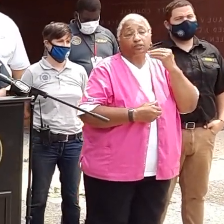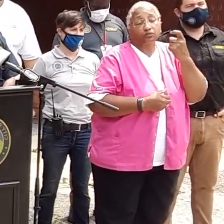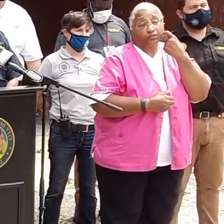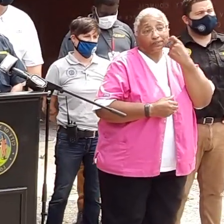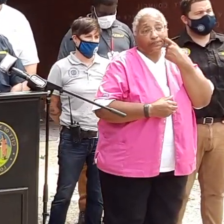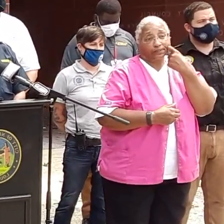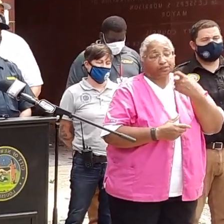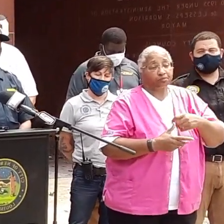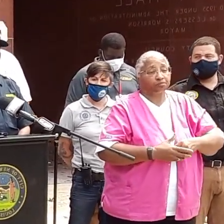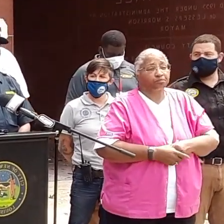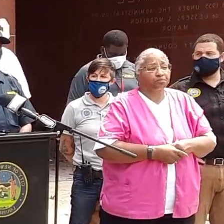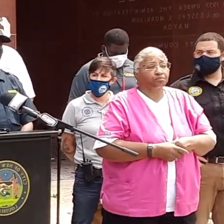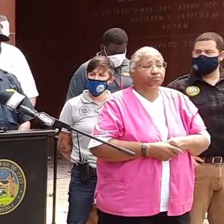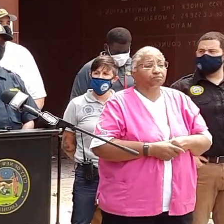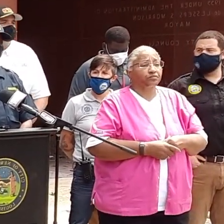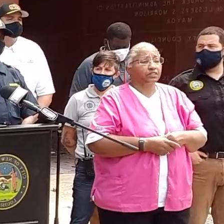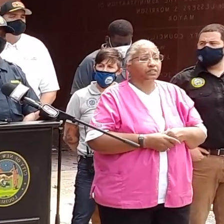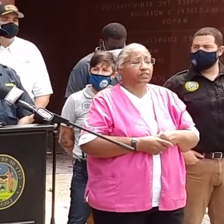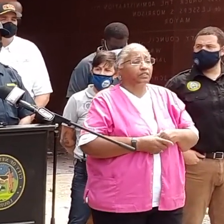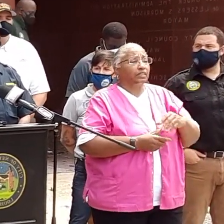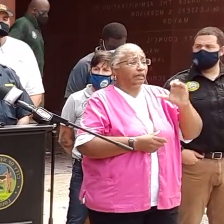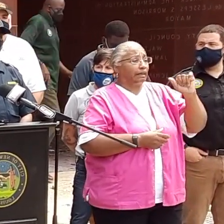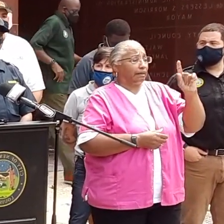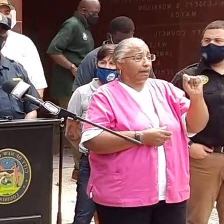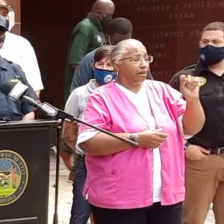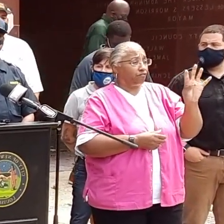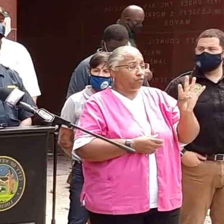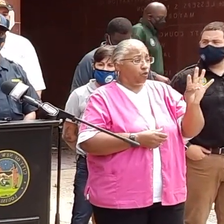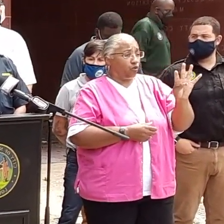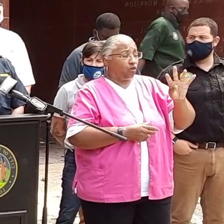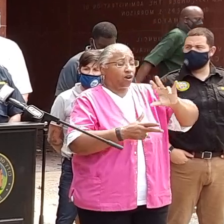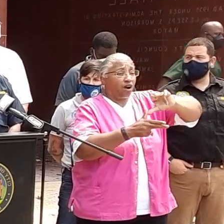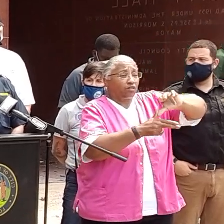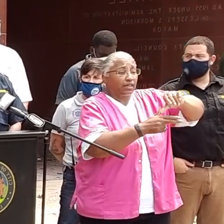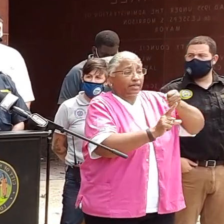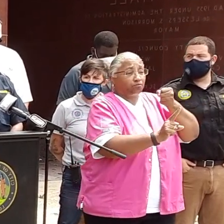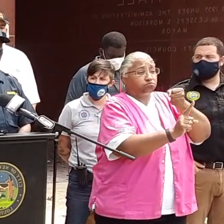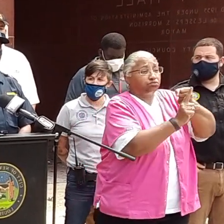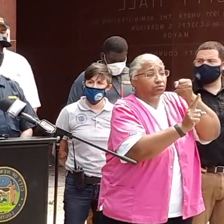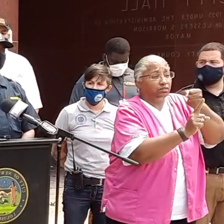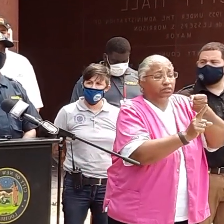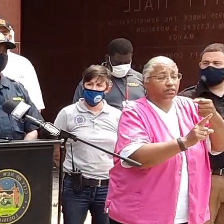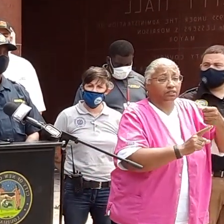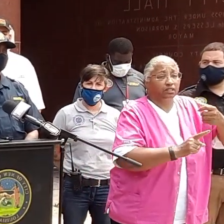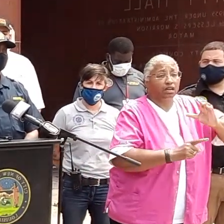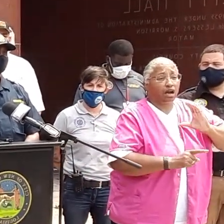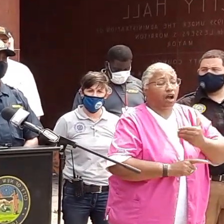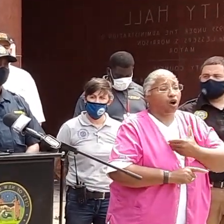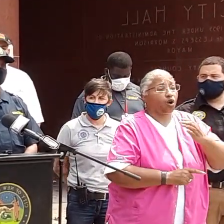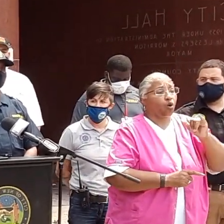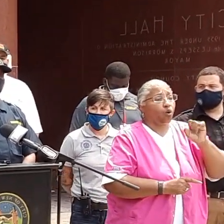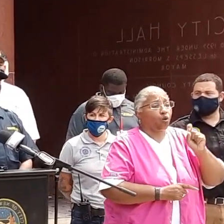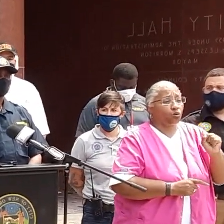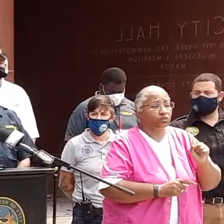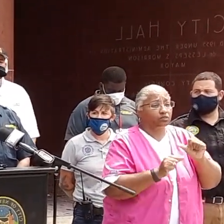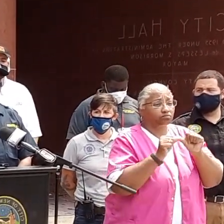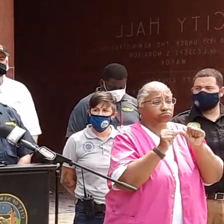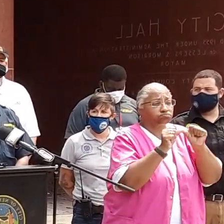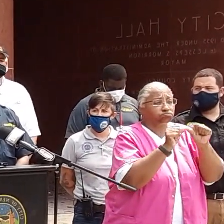last night. A Category 4 hurricane slammed into our coast and sat on us for